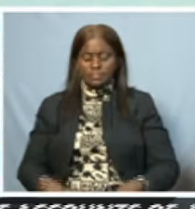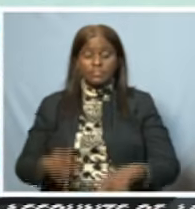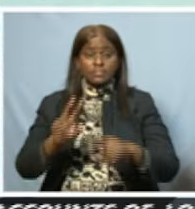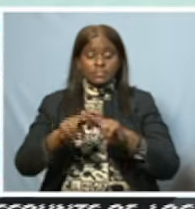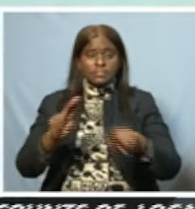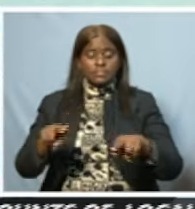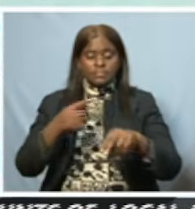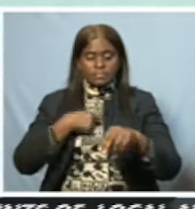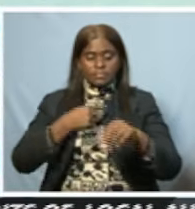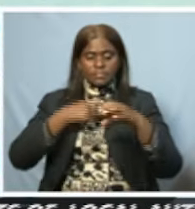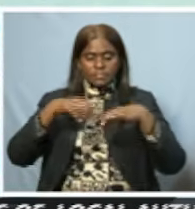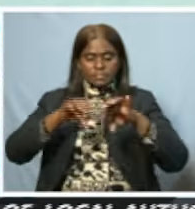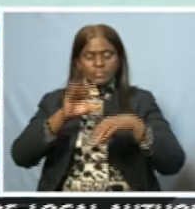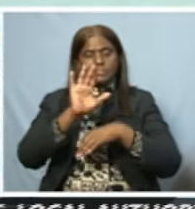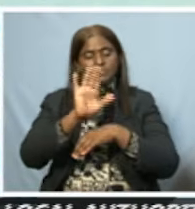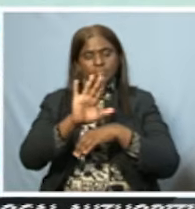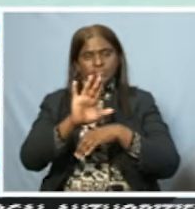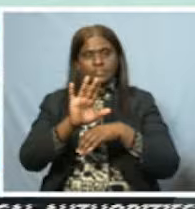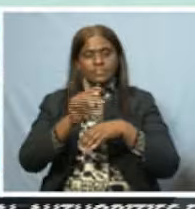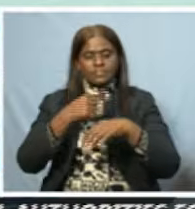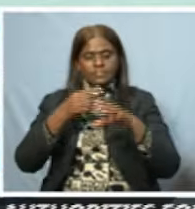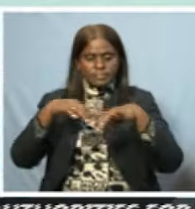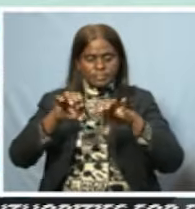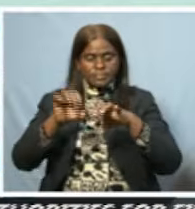Chair, I proceed.